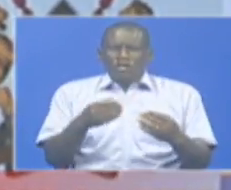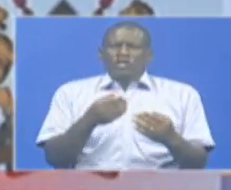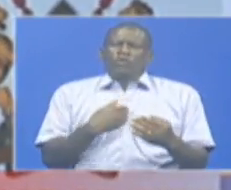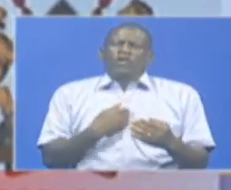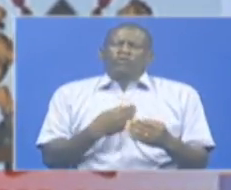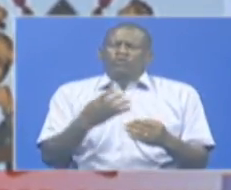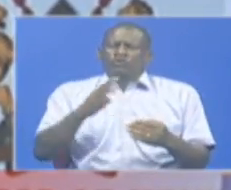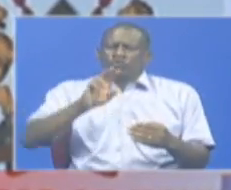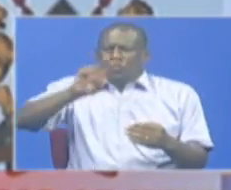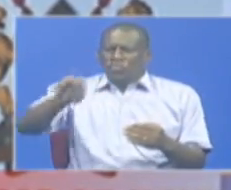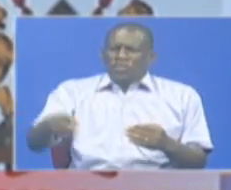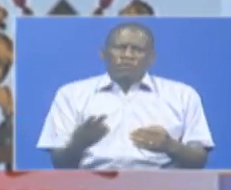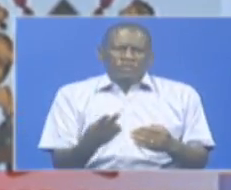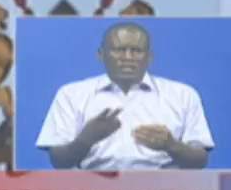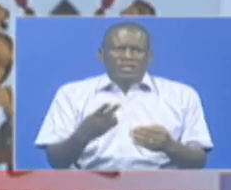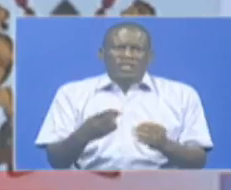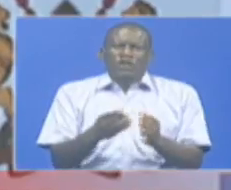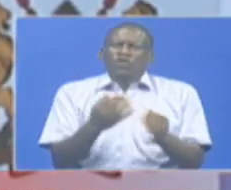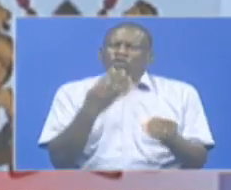1,426 have been discharged.